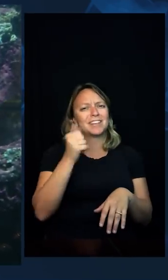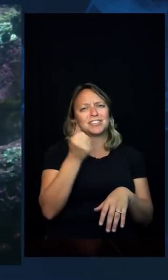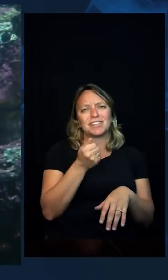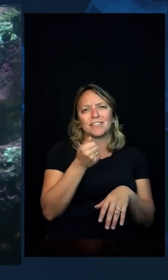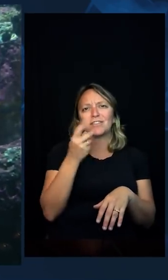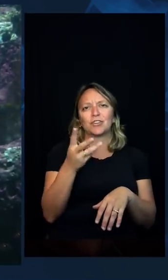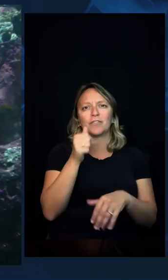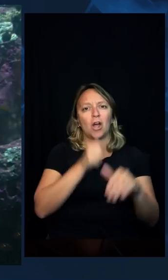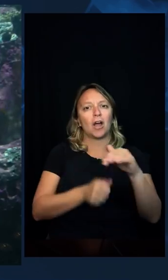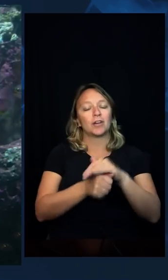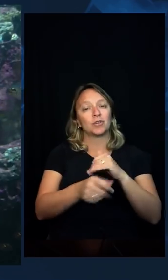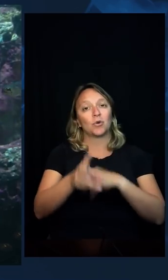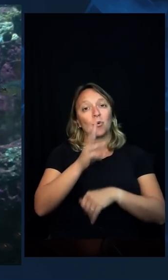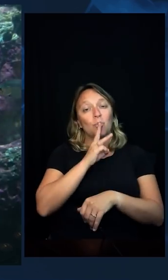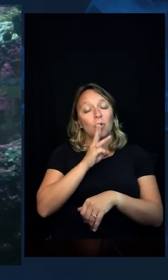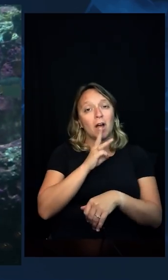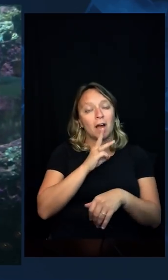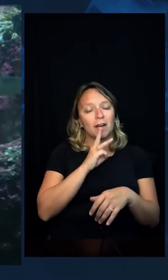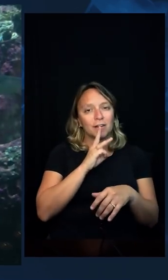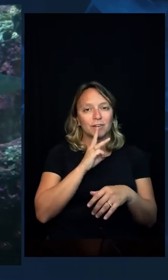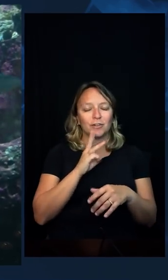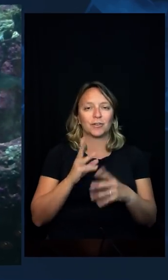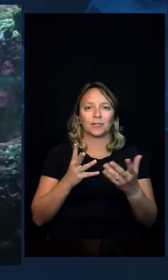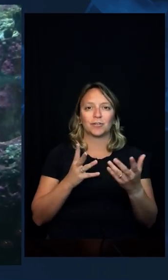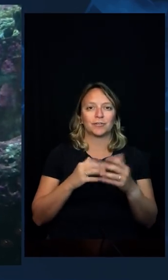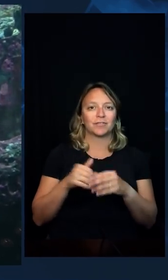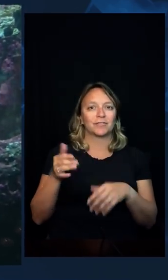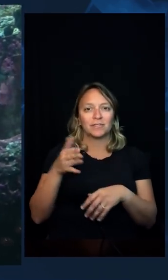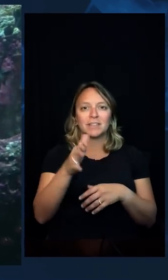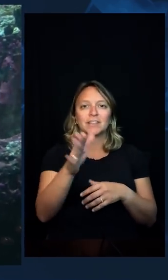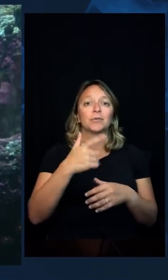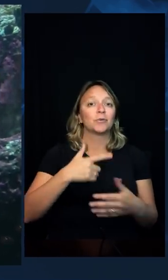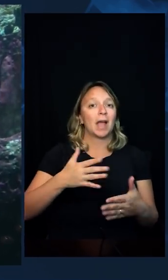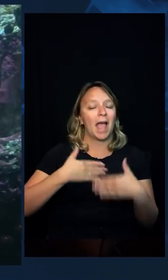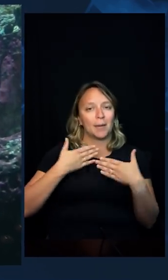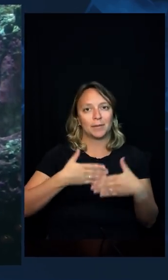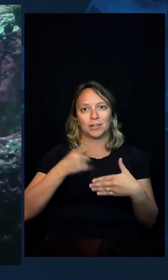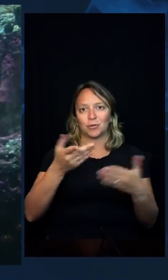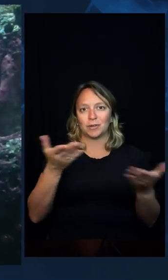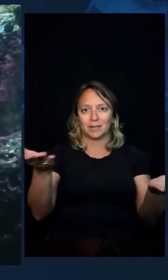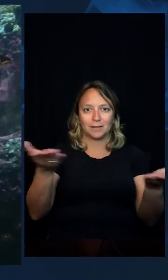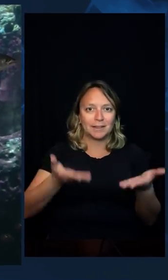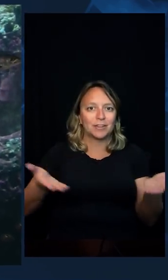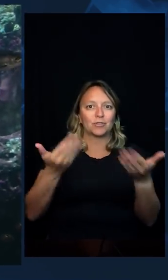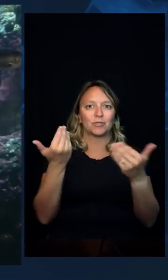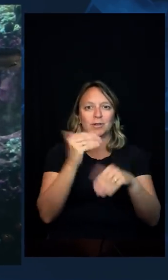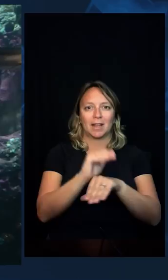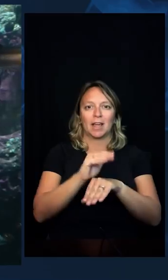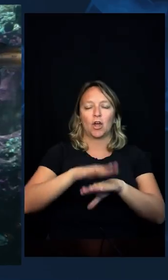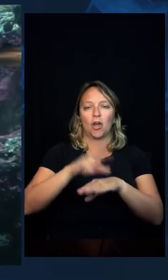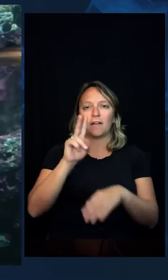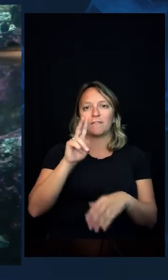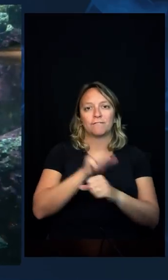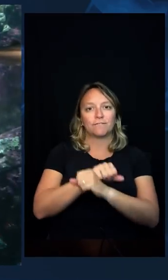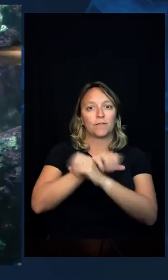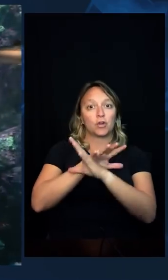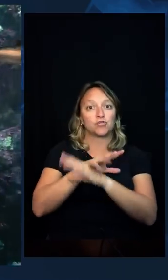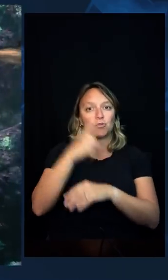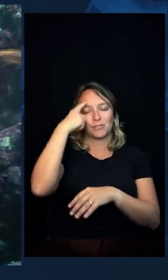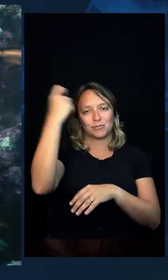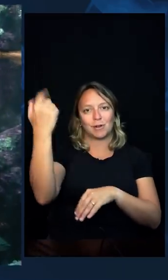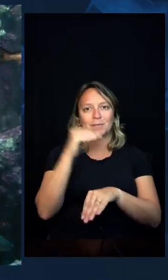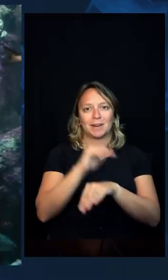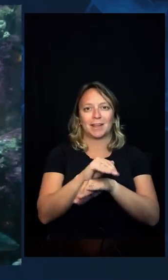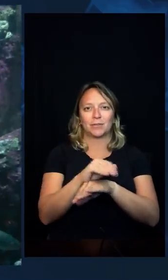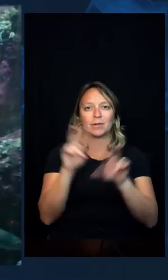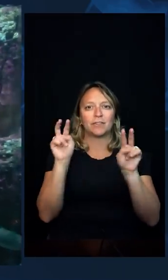are happy that you are able to be with us tonight on our virtual Dream Night, but we sure look forward to seeing you again